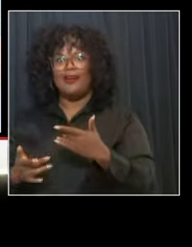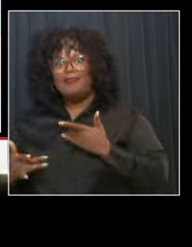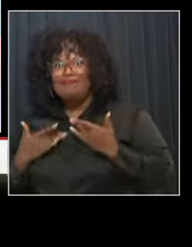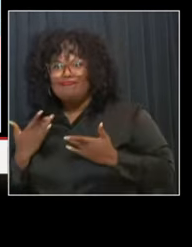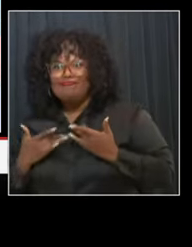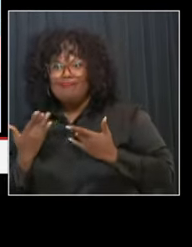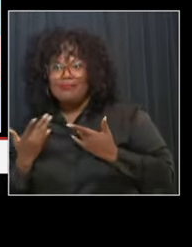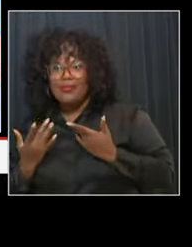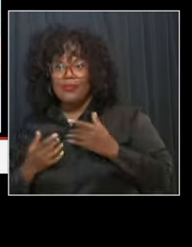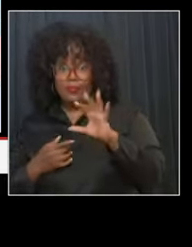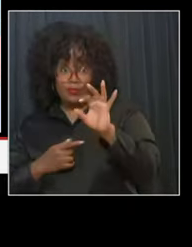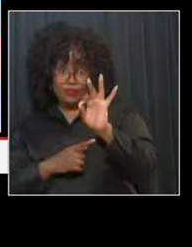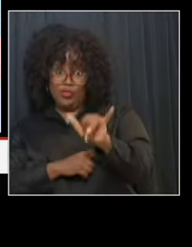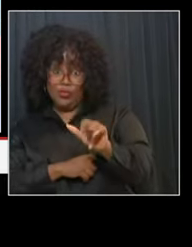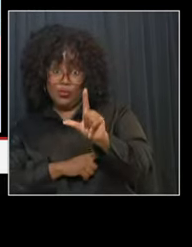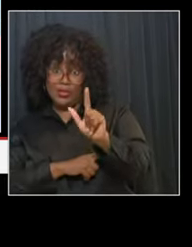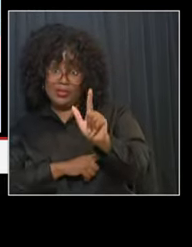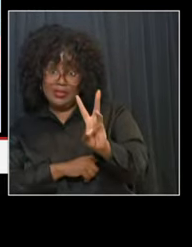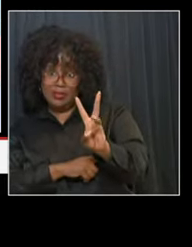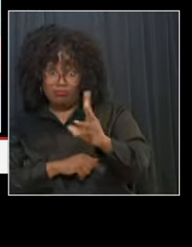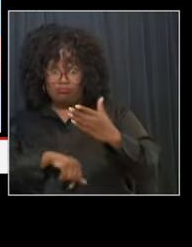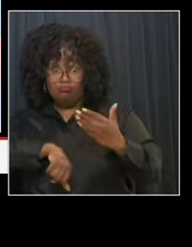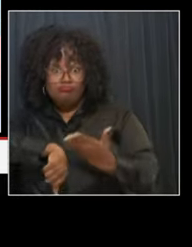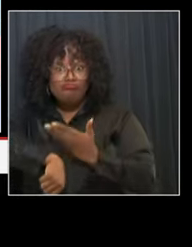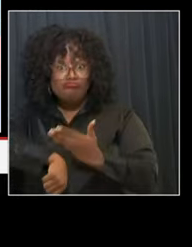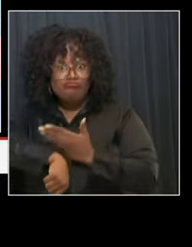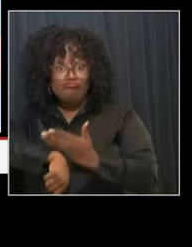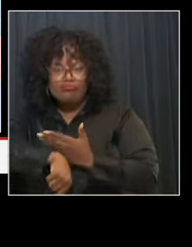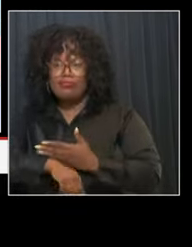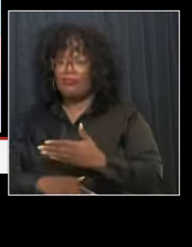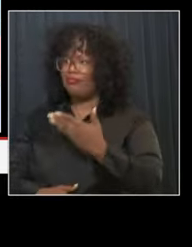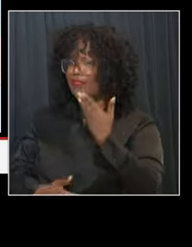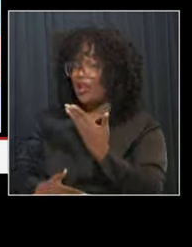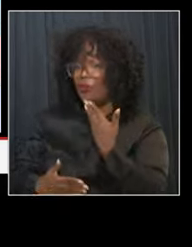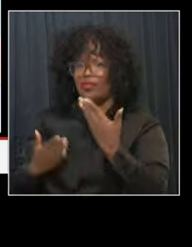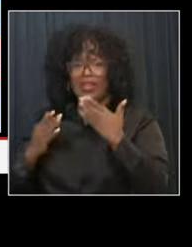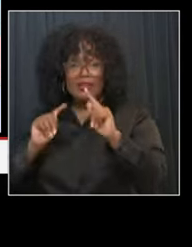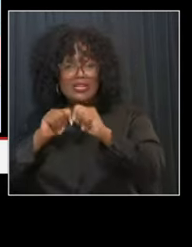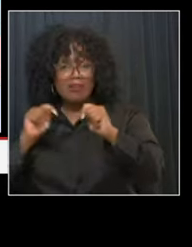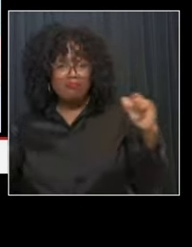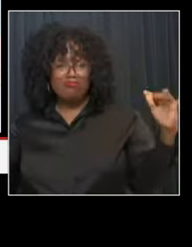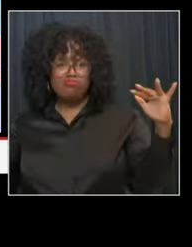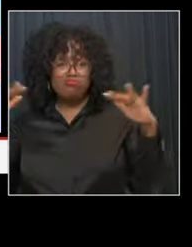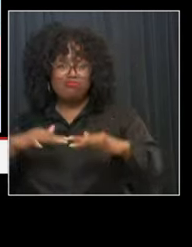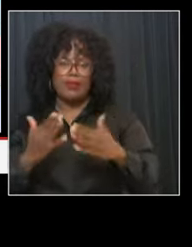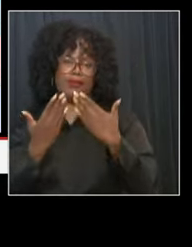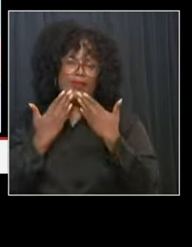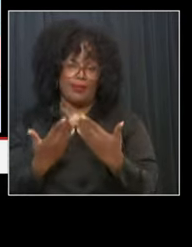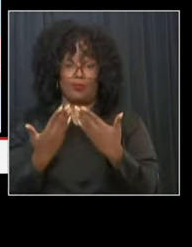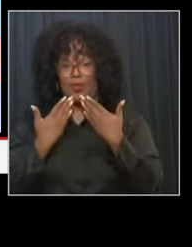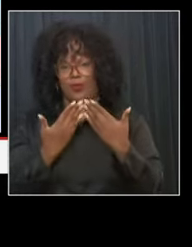Petworth Library, something sorely needed. So thank you, Mayor, and thanks, team. Thank you. Thank you.